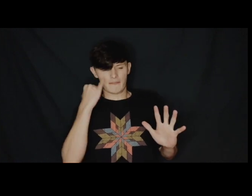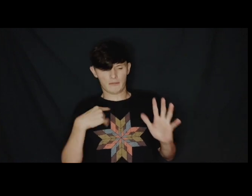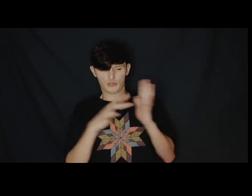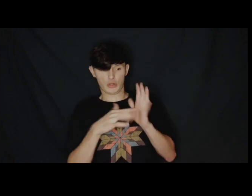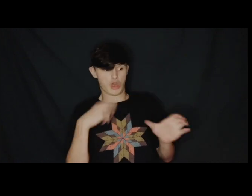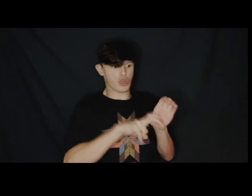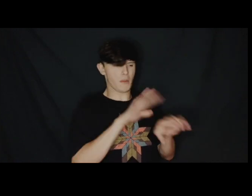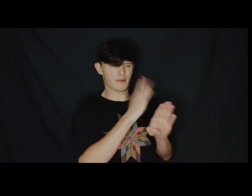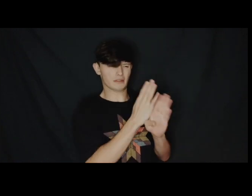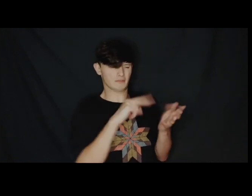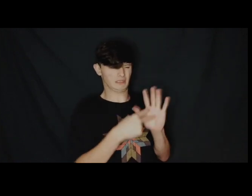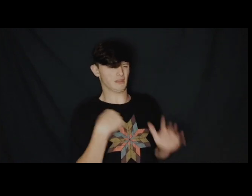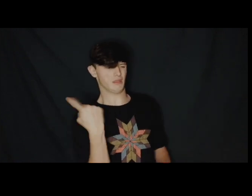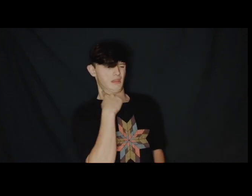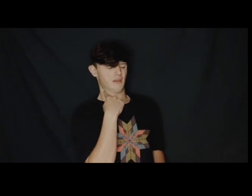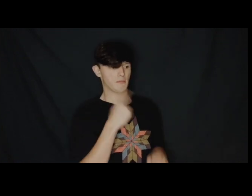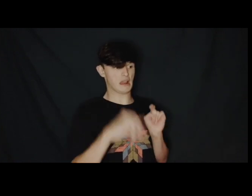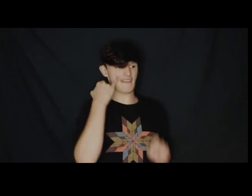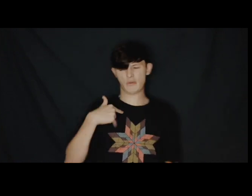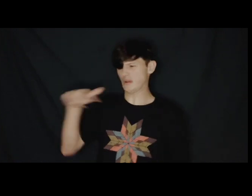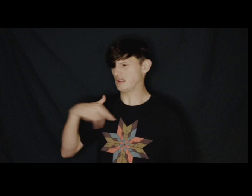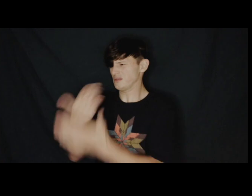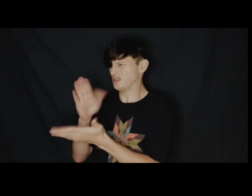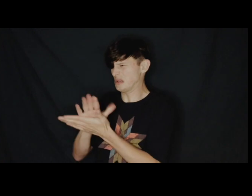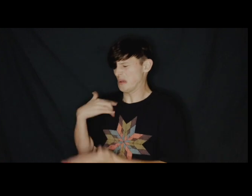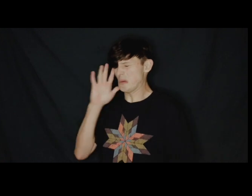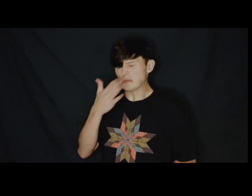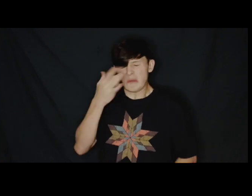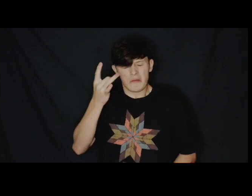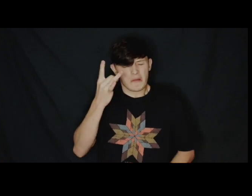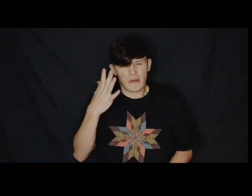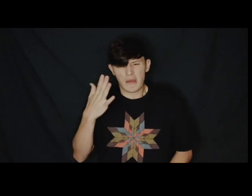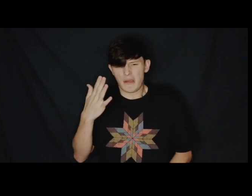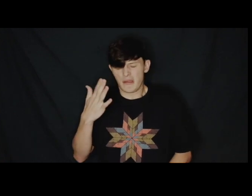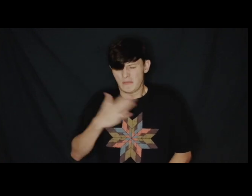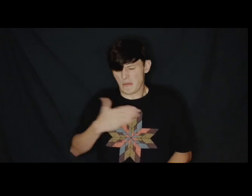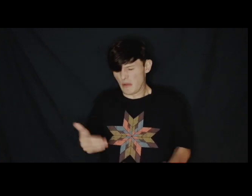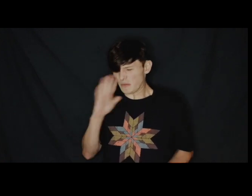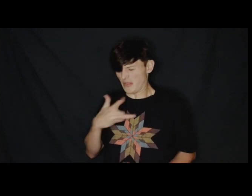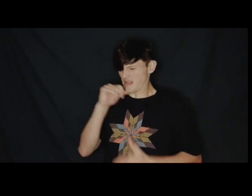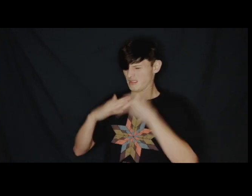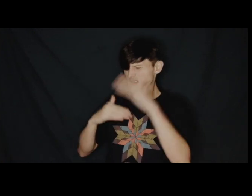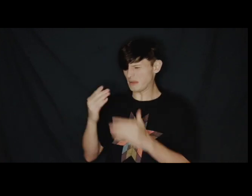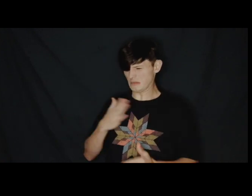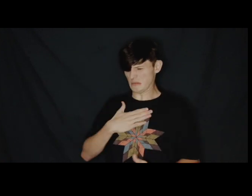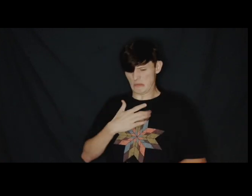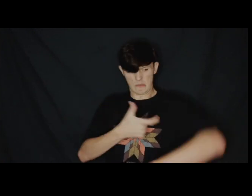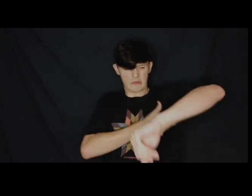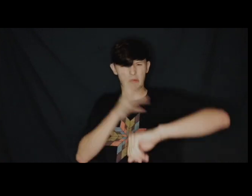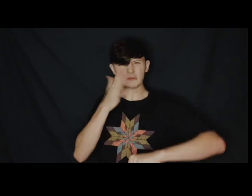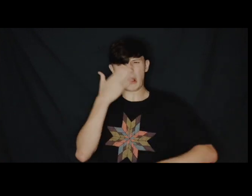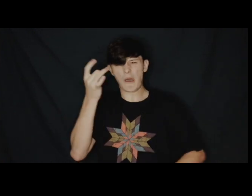on the bus is killer weak, but if I walk when I arrive, I'm gonna straight up reek. And my boxers will be bunchy and my pits